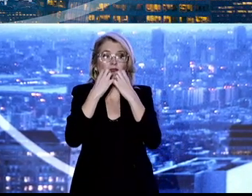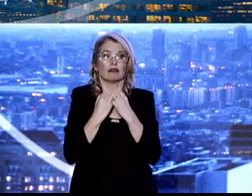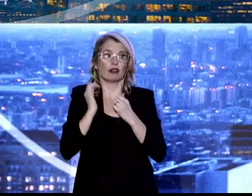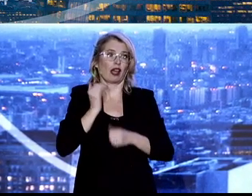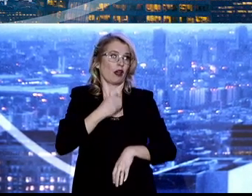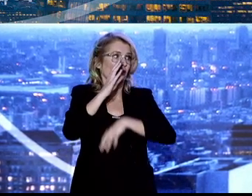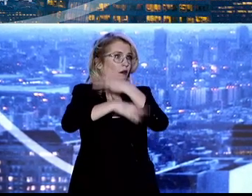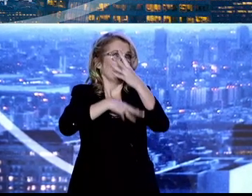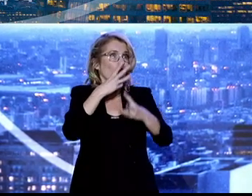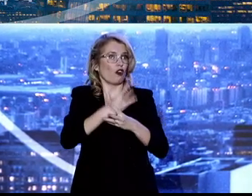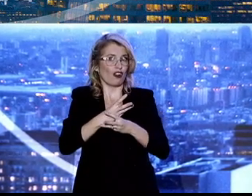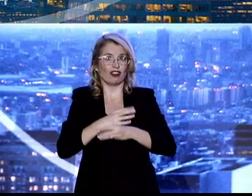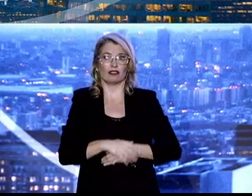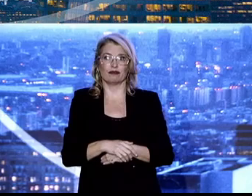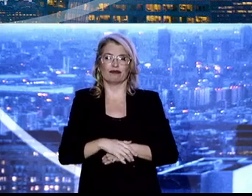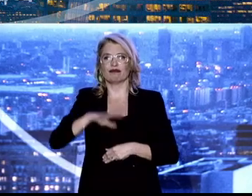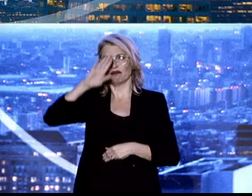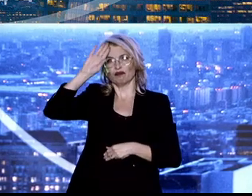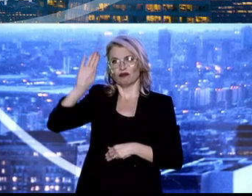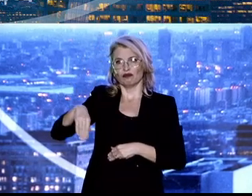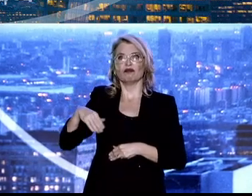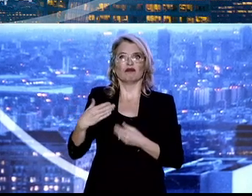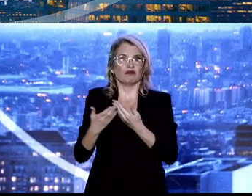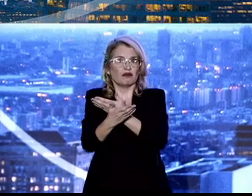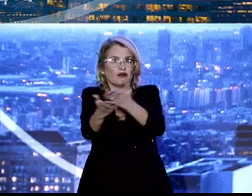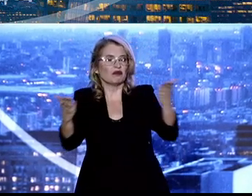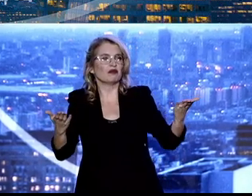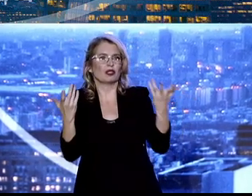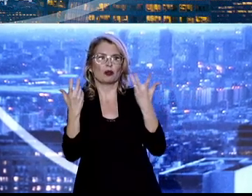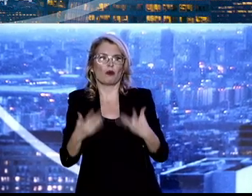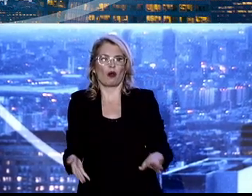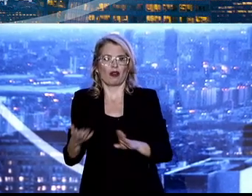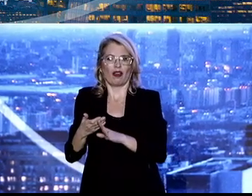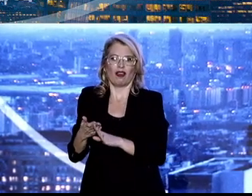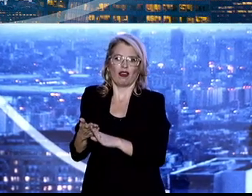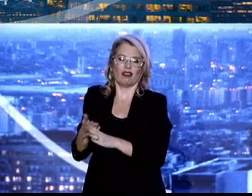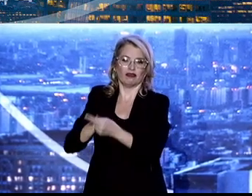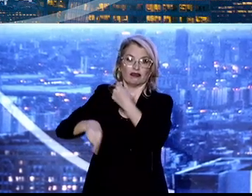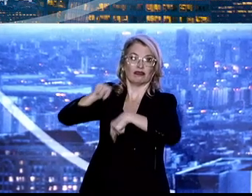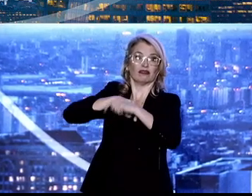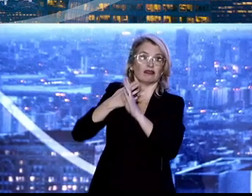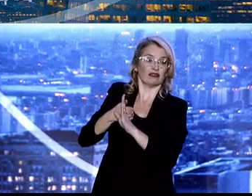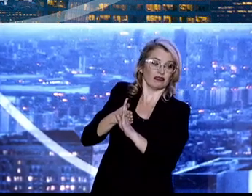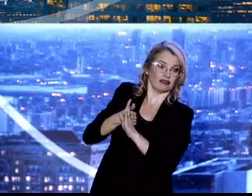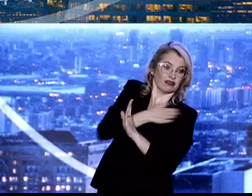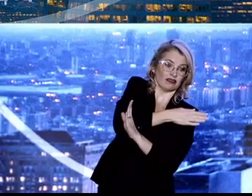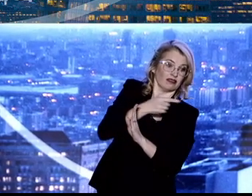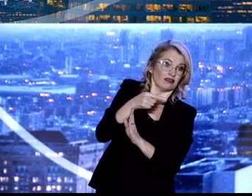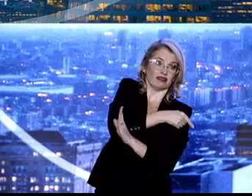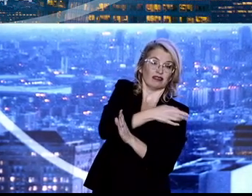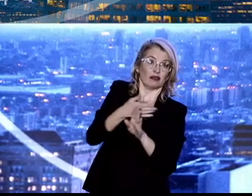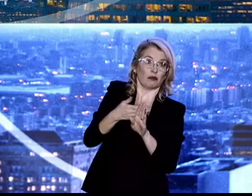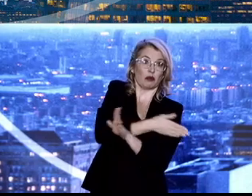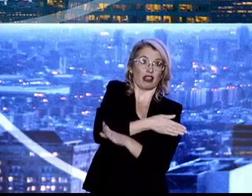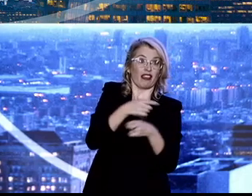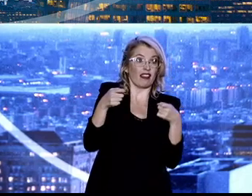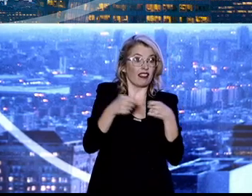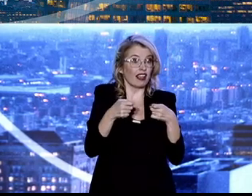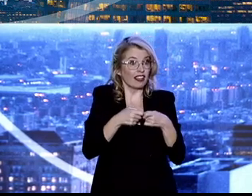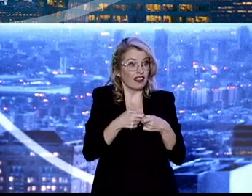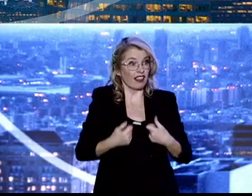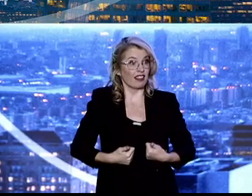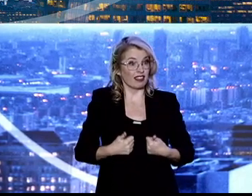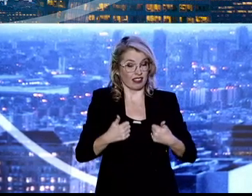climate. Now, I'm sure no one here wants to return to pre-industrial levels